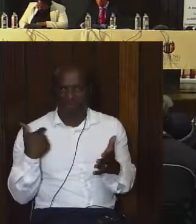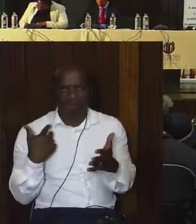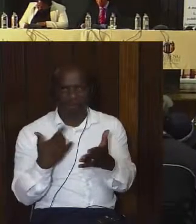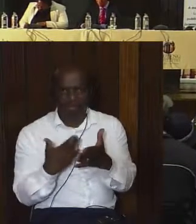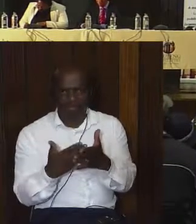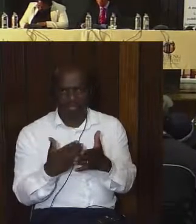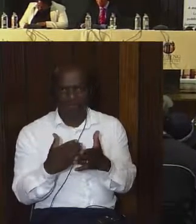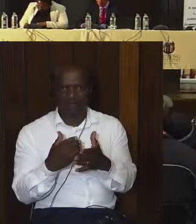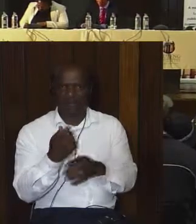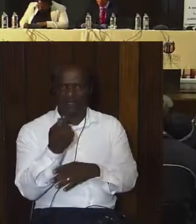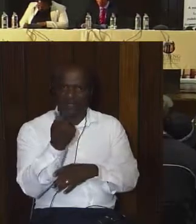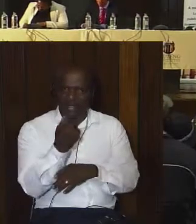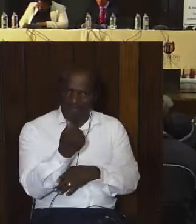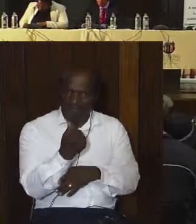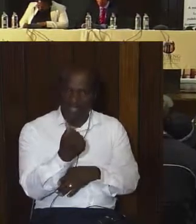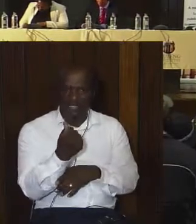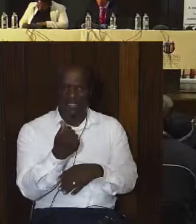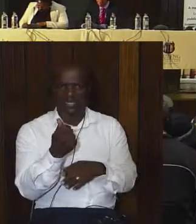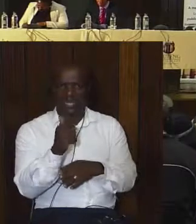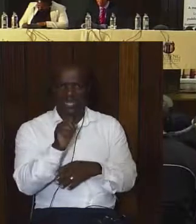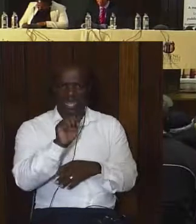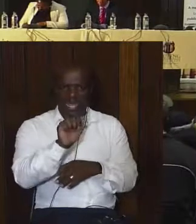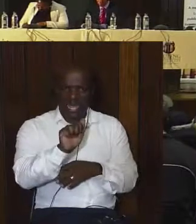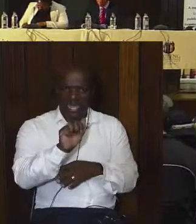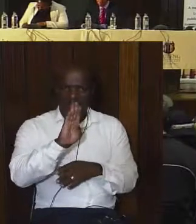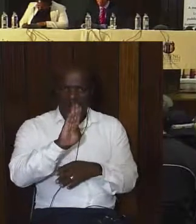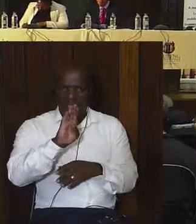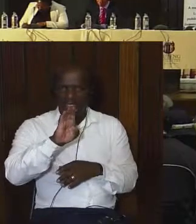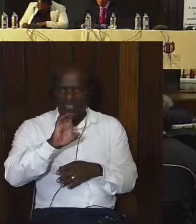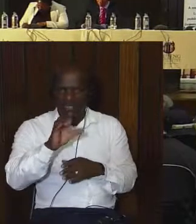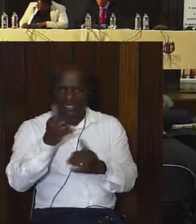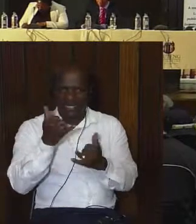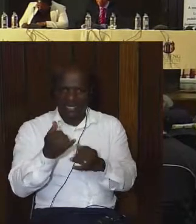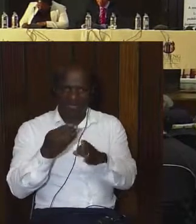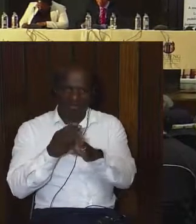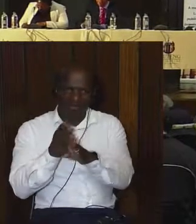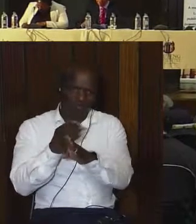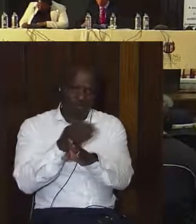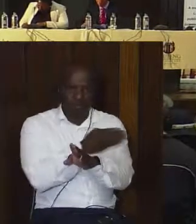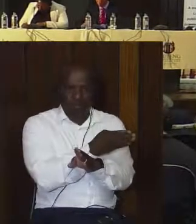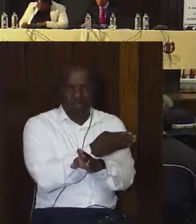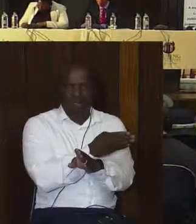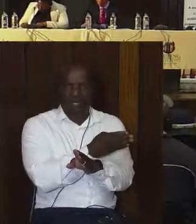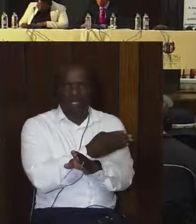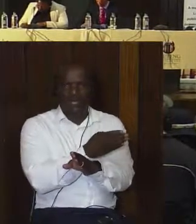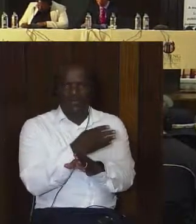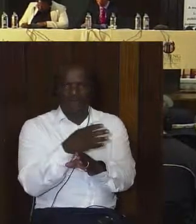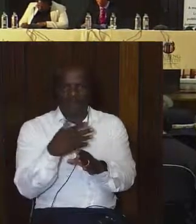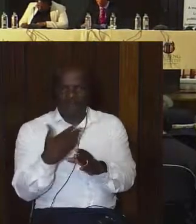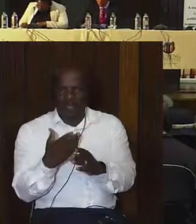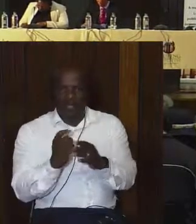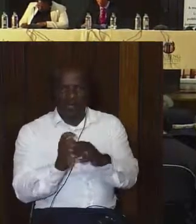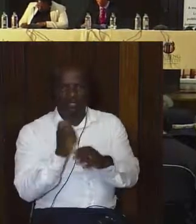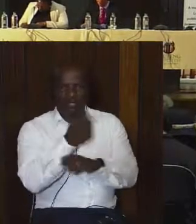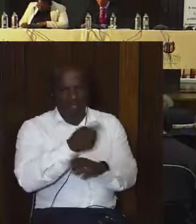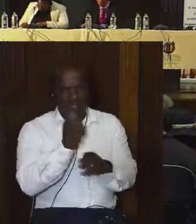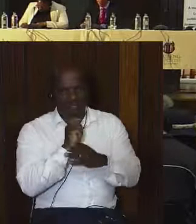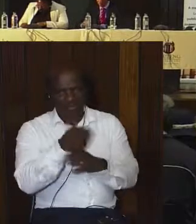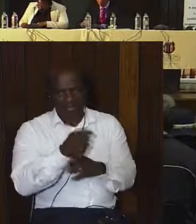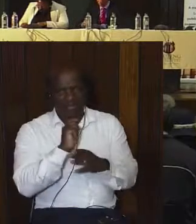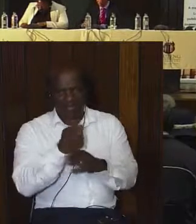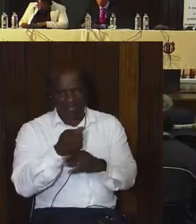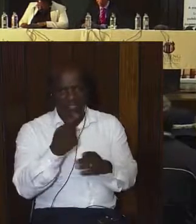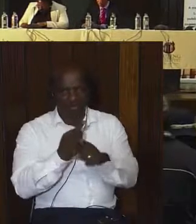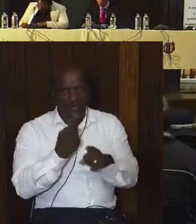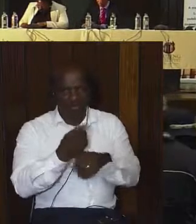your money that was meant to do ABC now is redirected somewhere. But in terms of expenditure and everything, you still come out